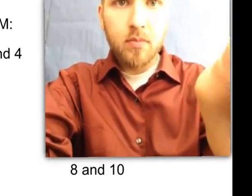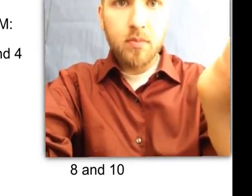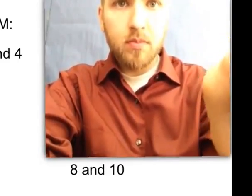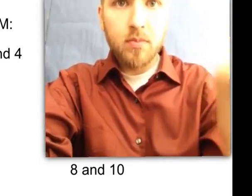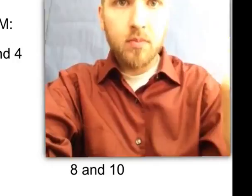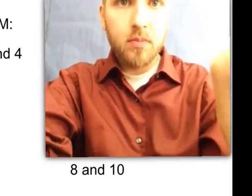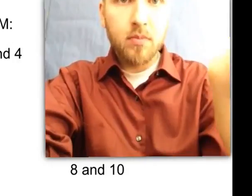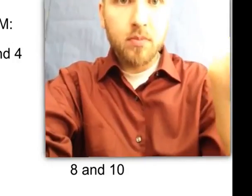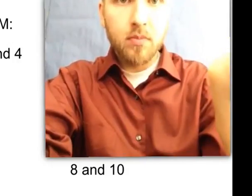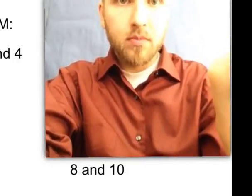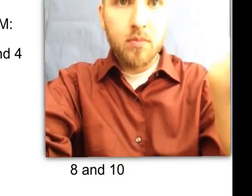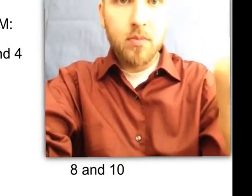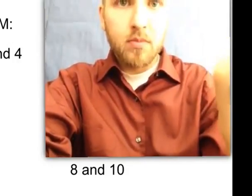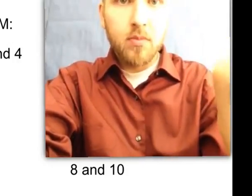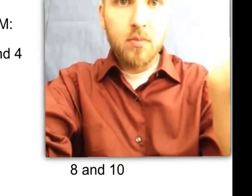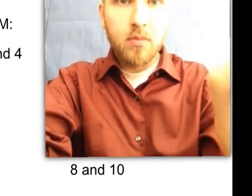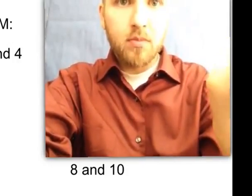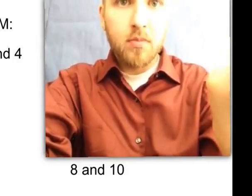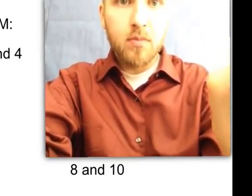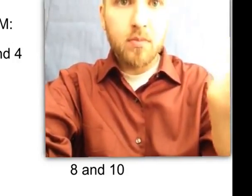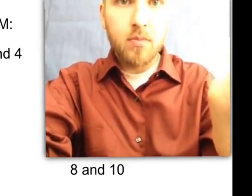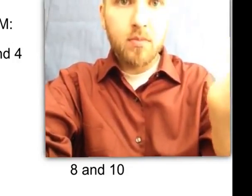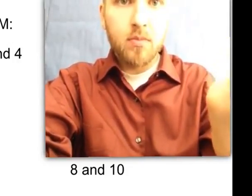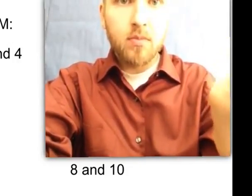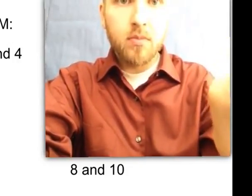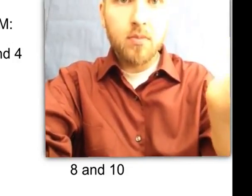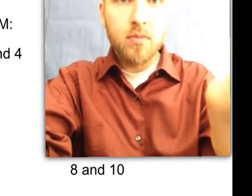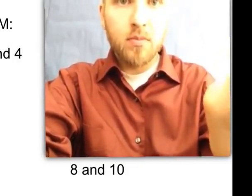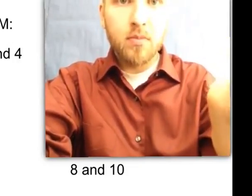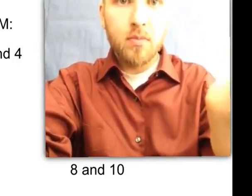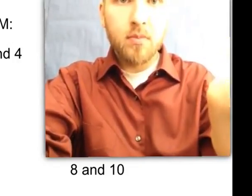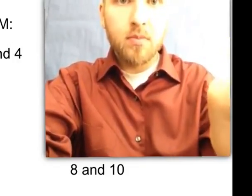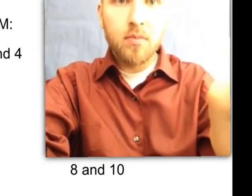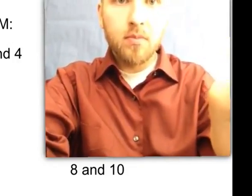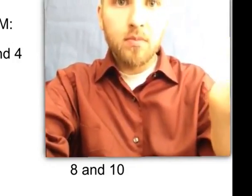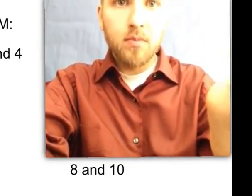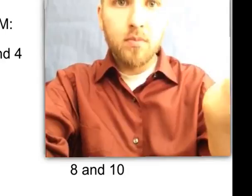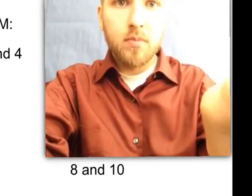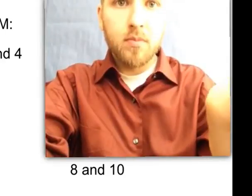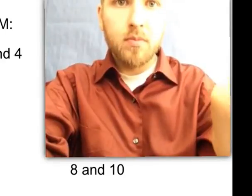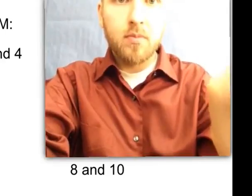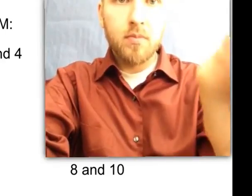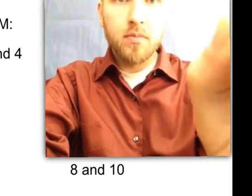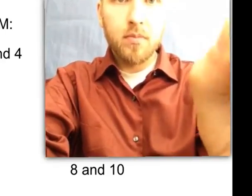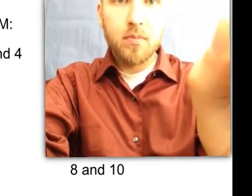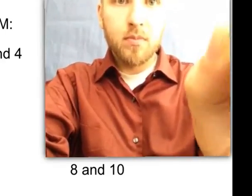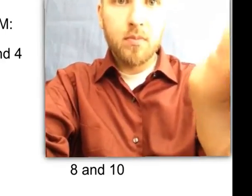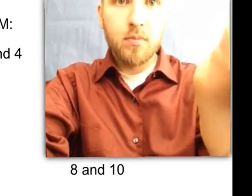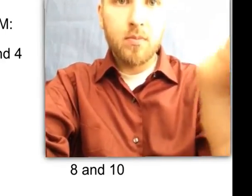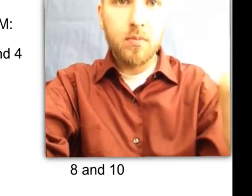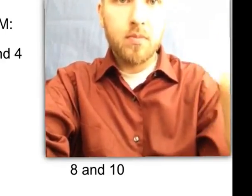So 10, 15, and 4, 6, 8, 10. Okay, so we can stop